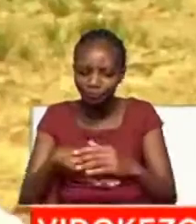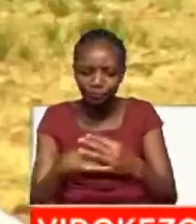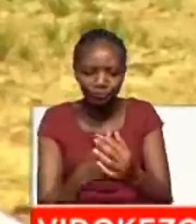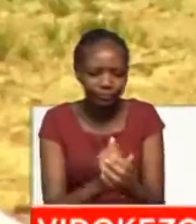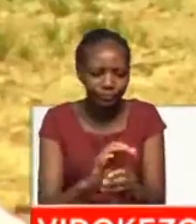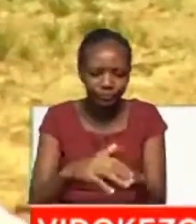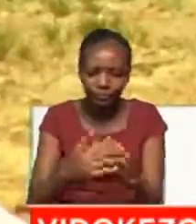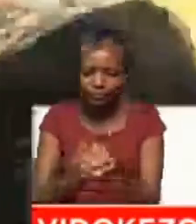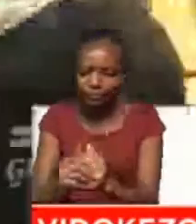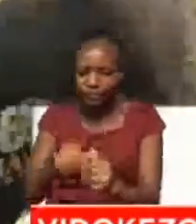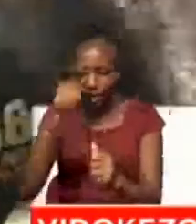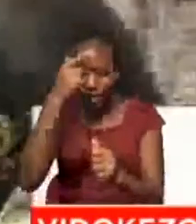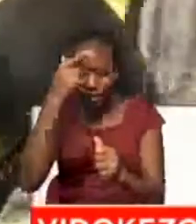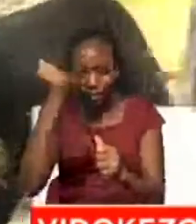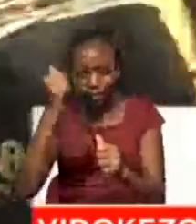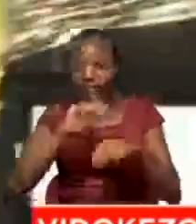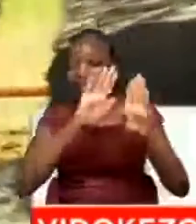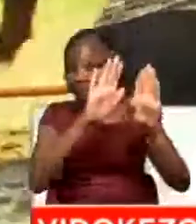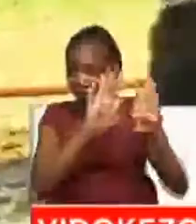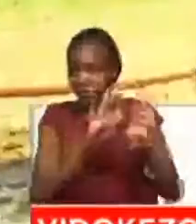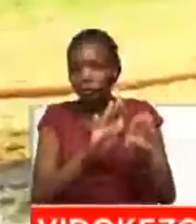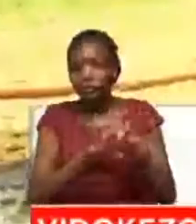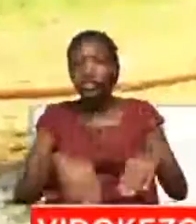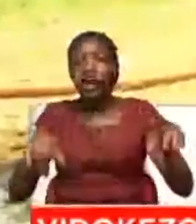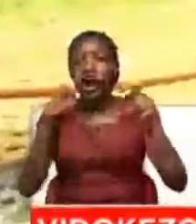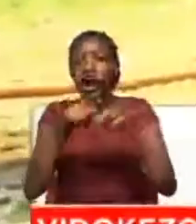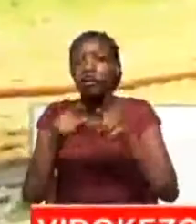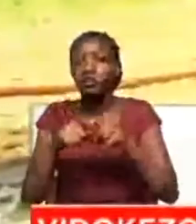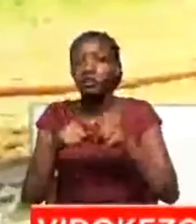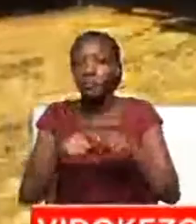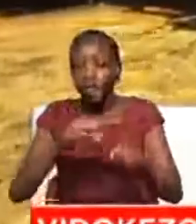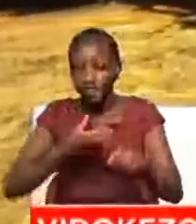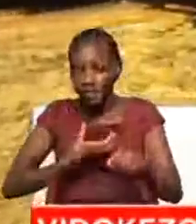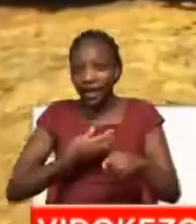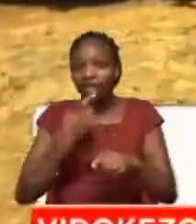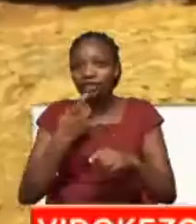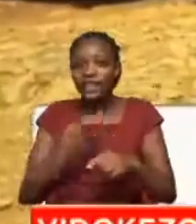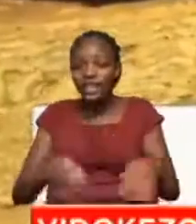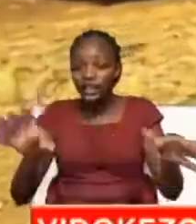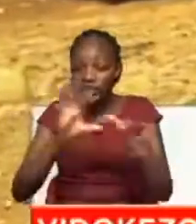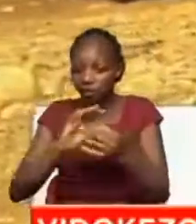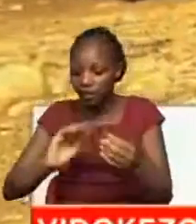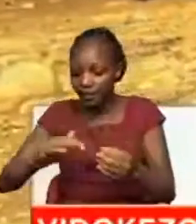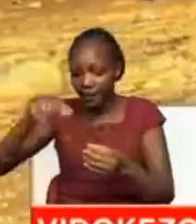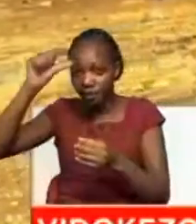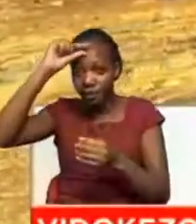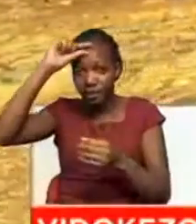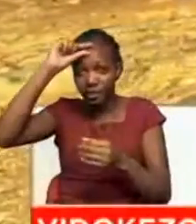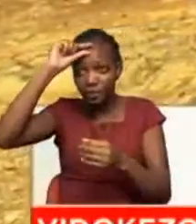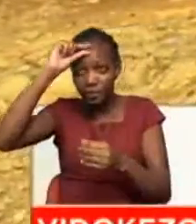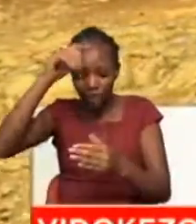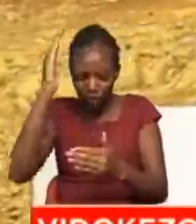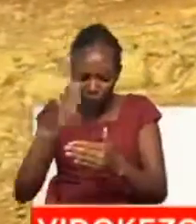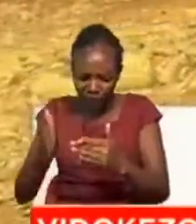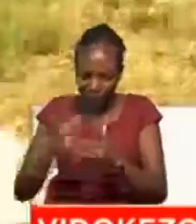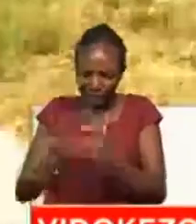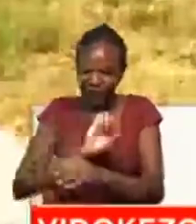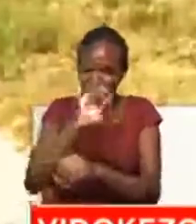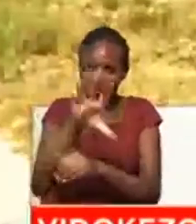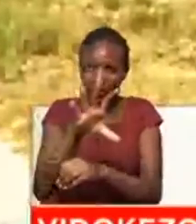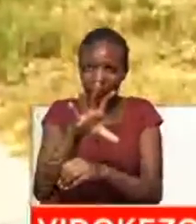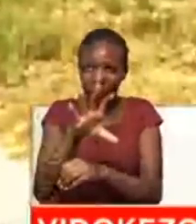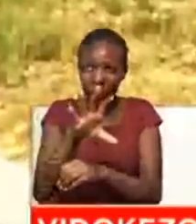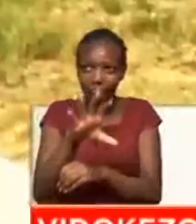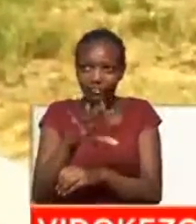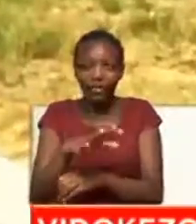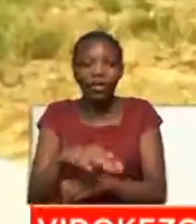their hand most of the time. Aidha wamesema wanashirikiana na serikali ya kaunti katika harakati za kupambana na janga hili la virusi vya corona. We don't